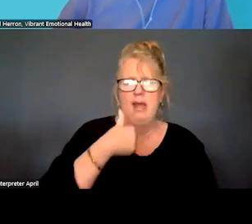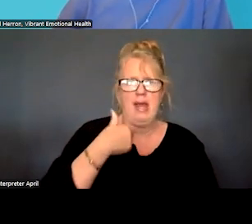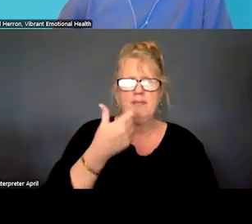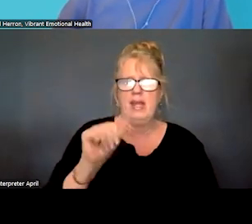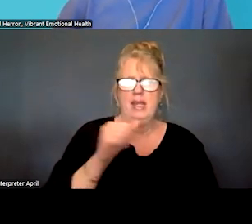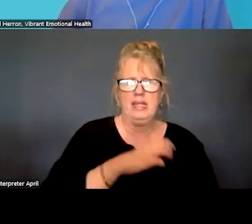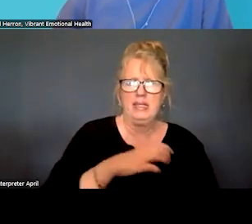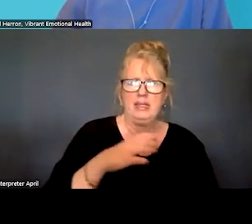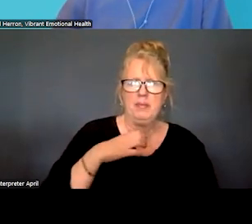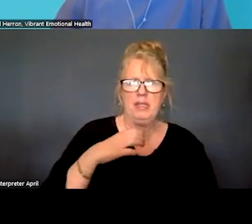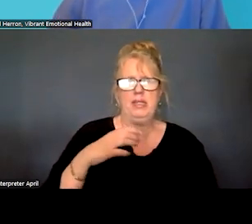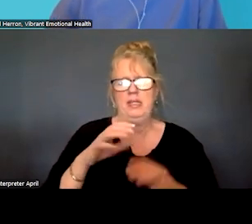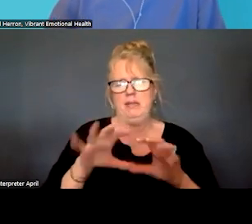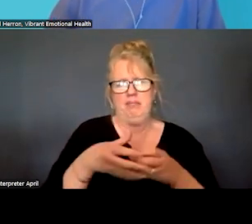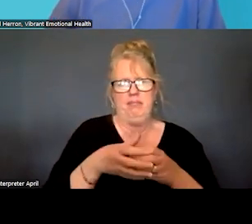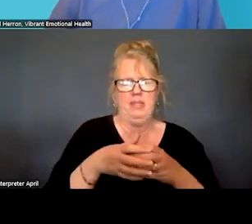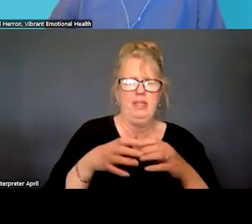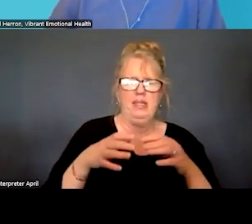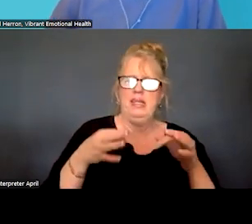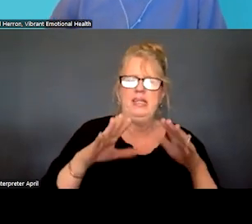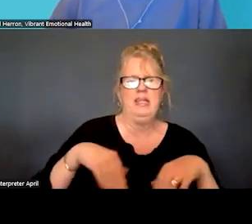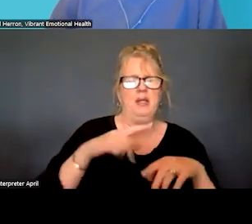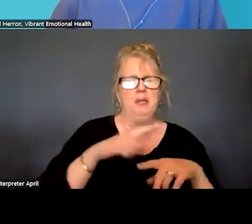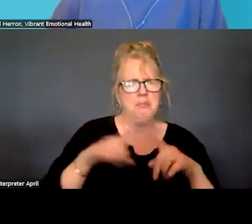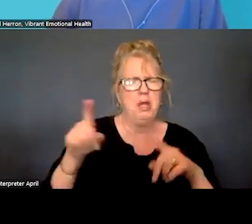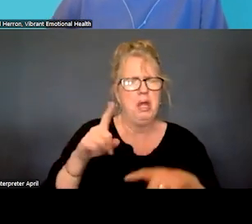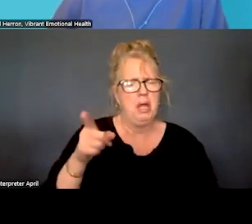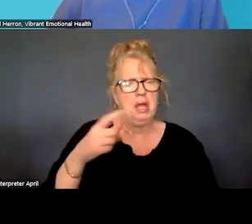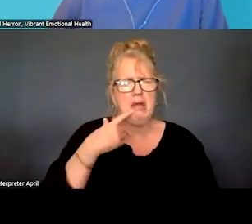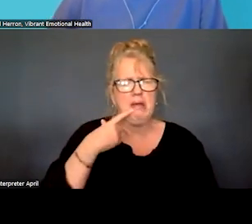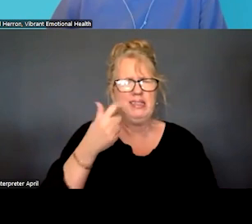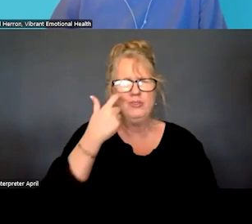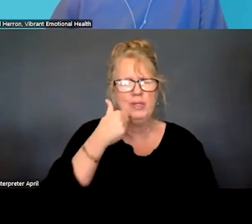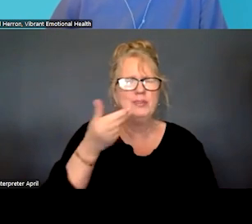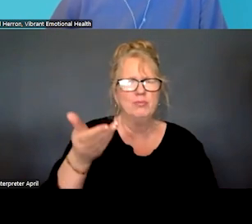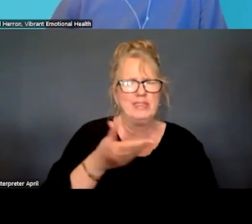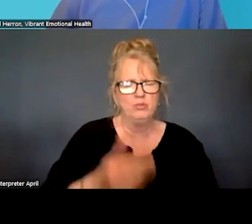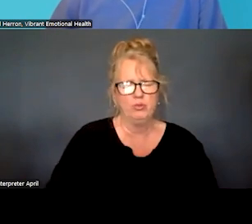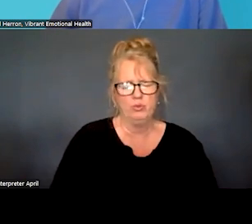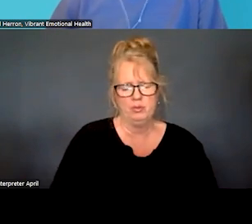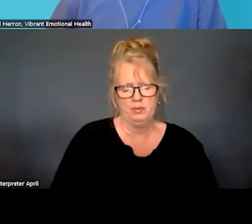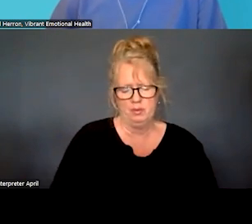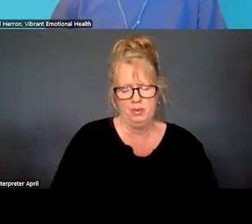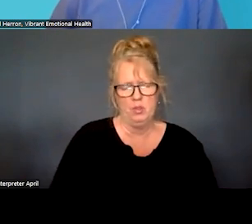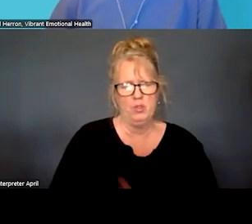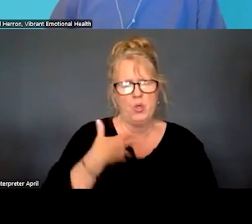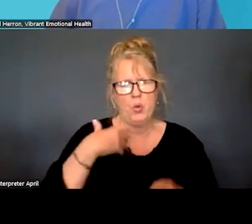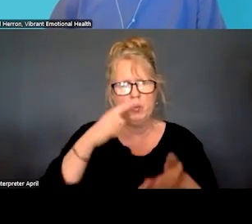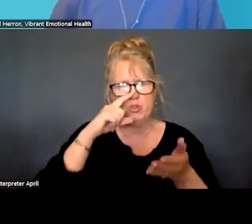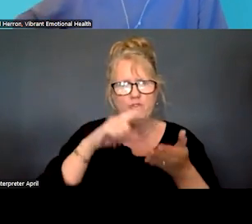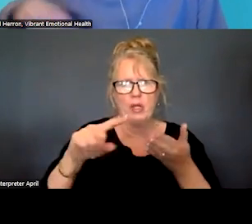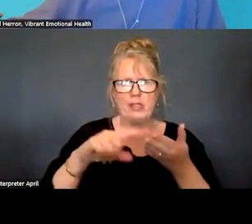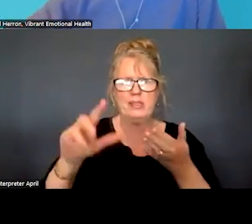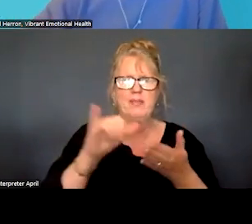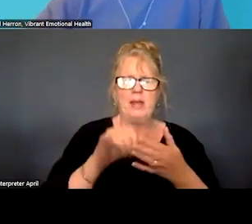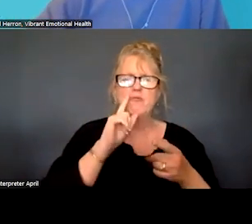committee hearings yet, but it is pretty freshly introduced. So we're tracking that and really excited